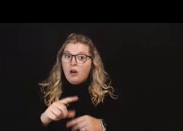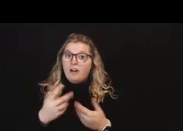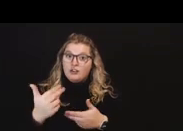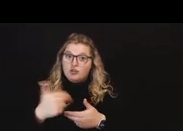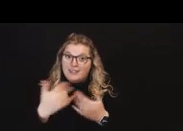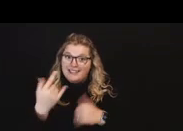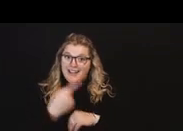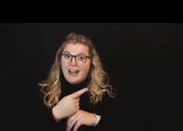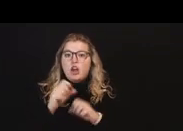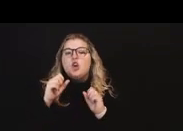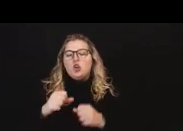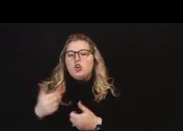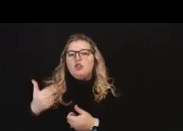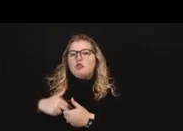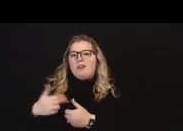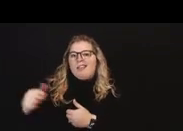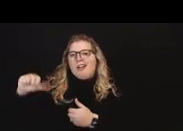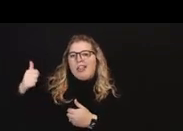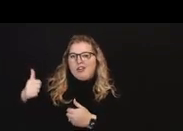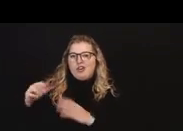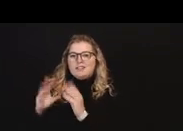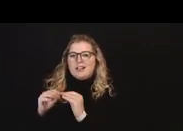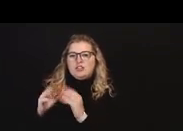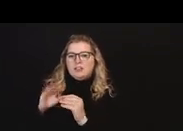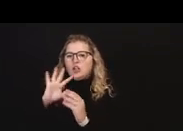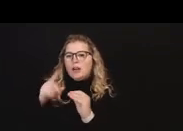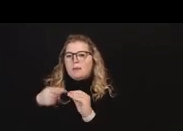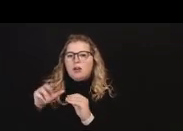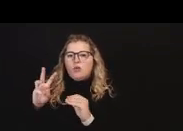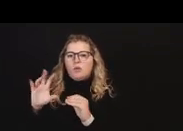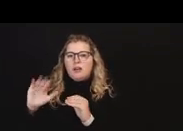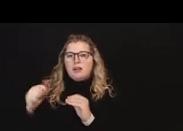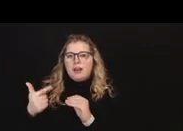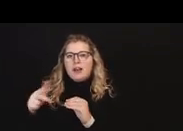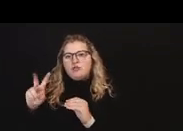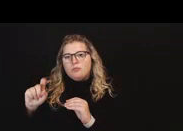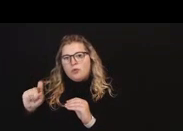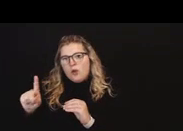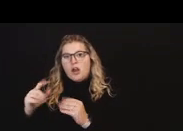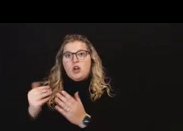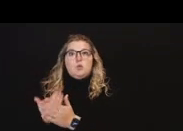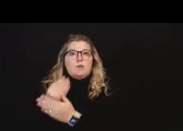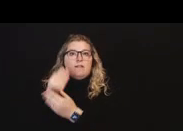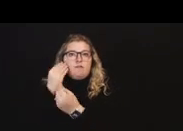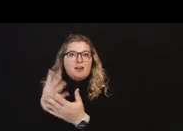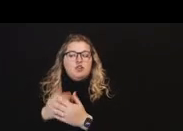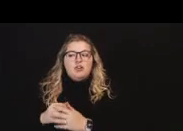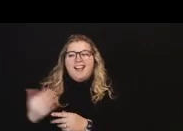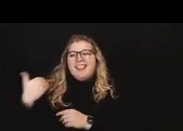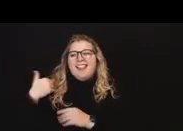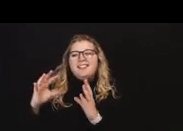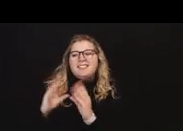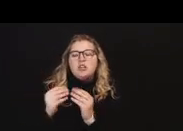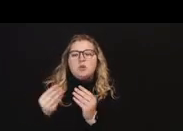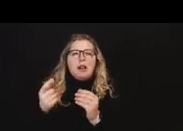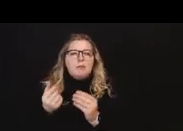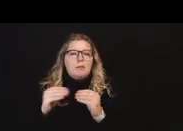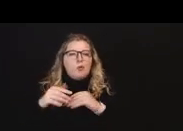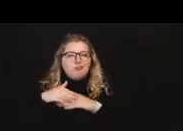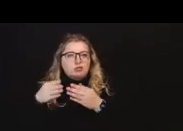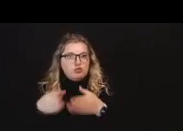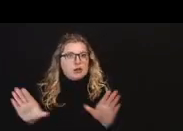our earlier session talking about some things that were new in WCAG 2.1. It was a little more general in its scope. For